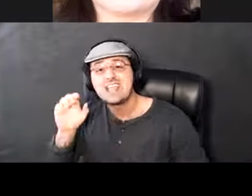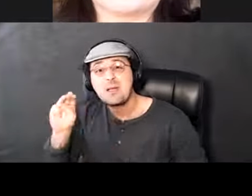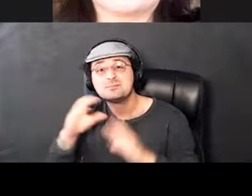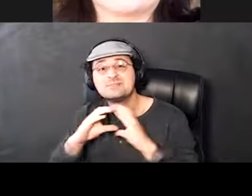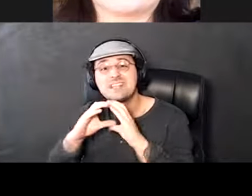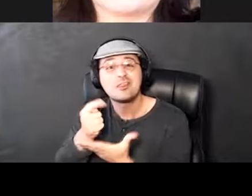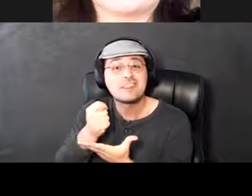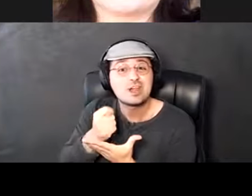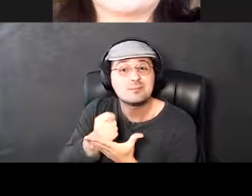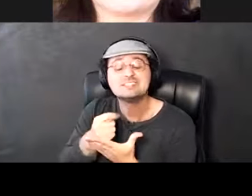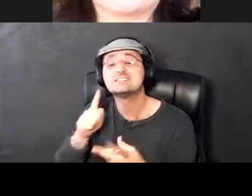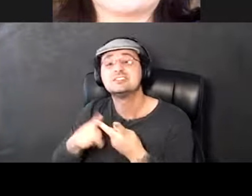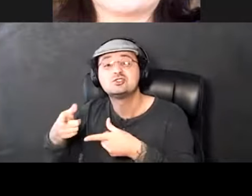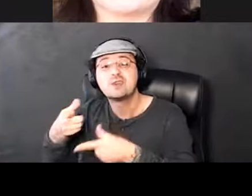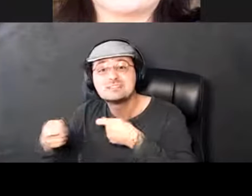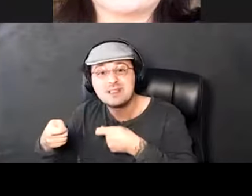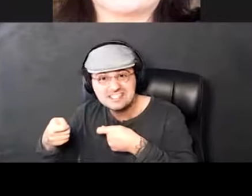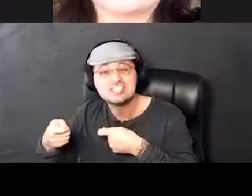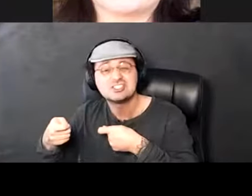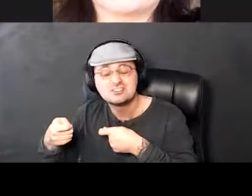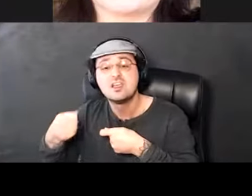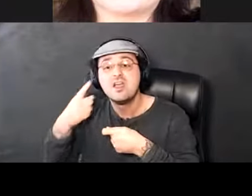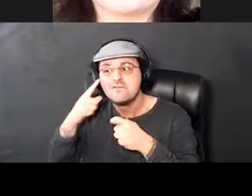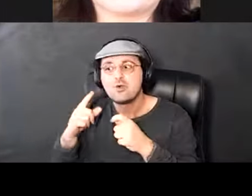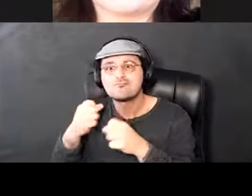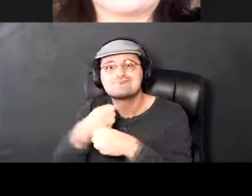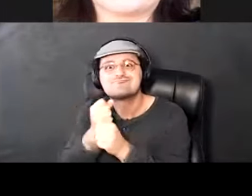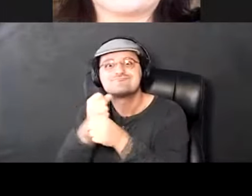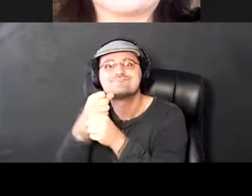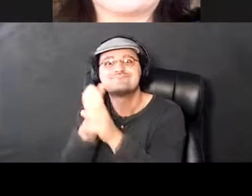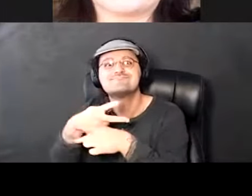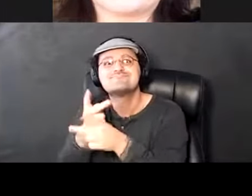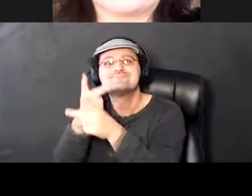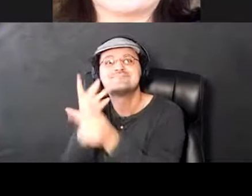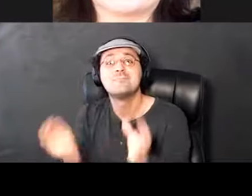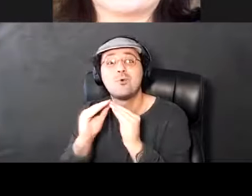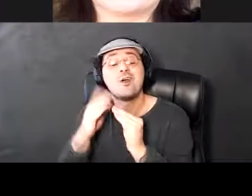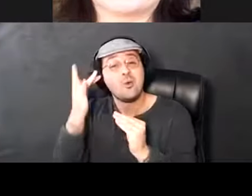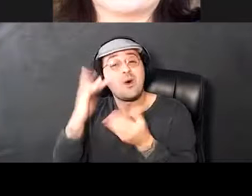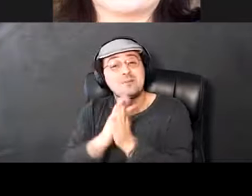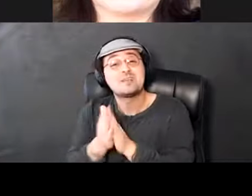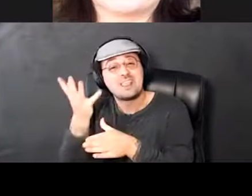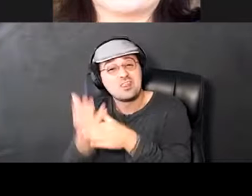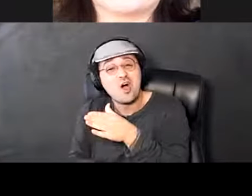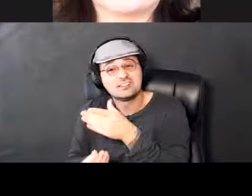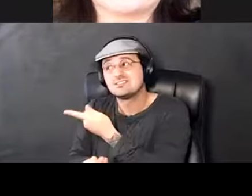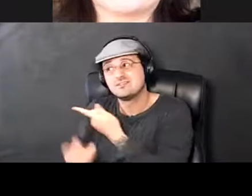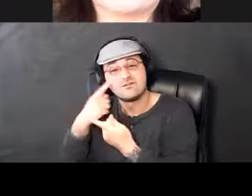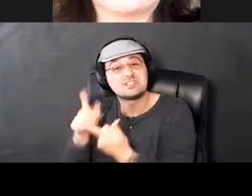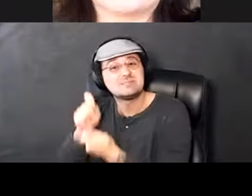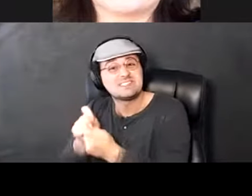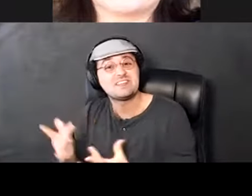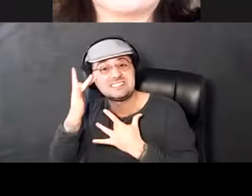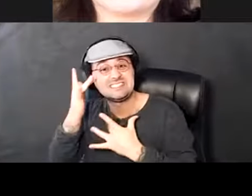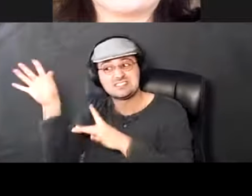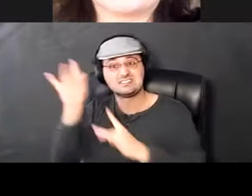cell transplantation to generate more of them because they are lost in certain diseases, and they're pretty good